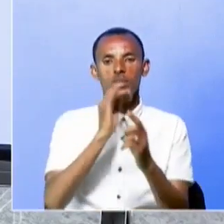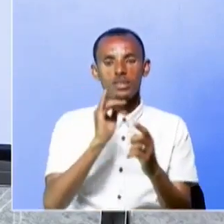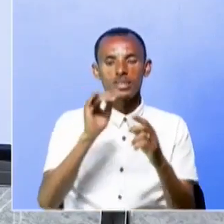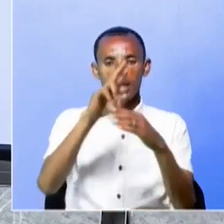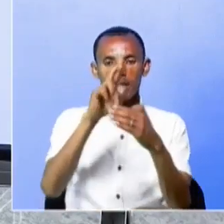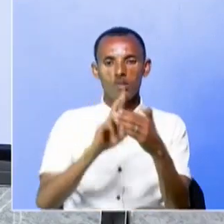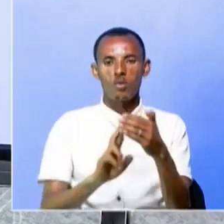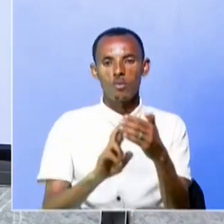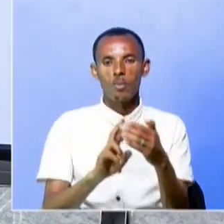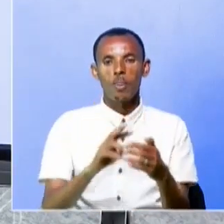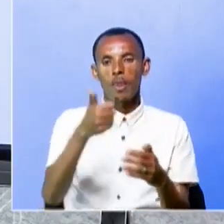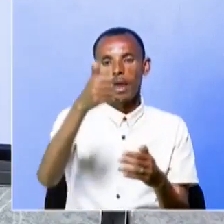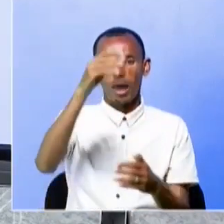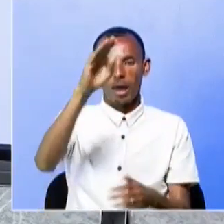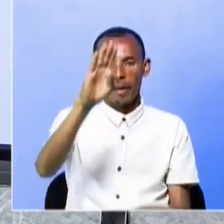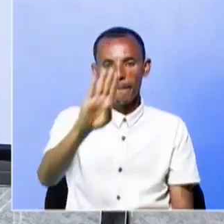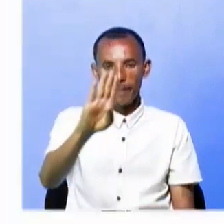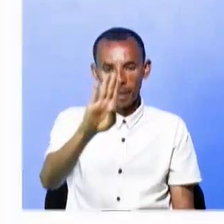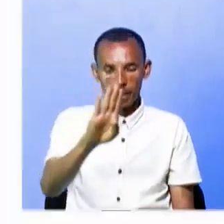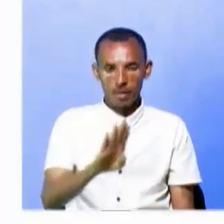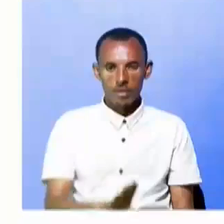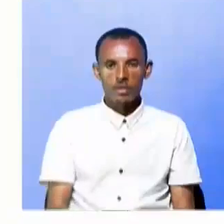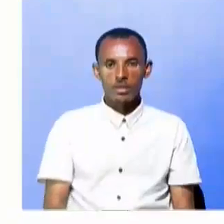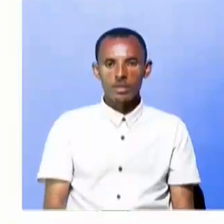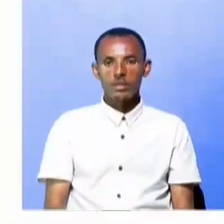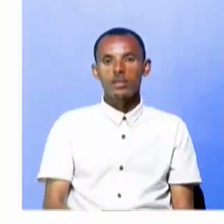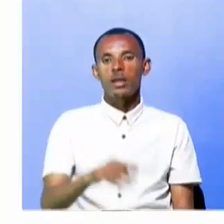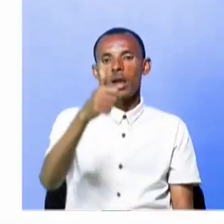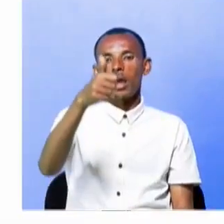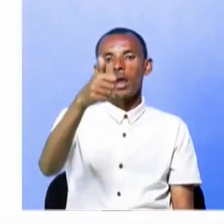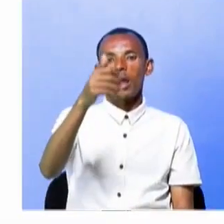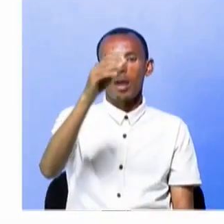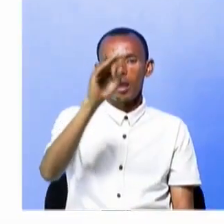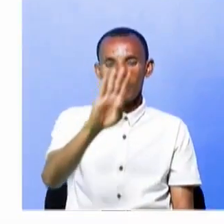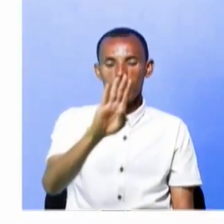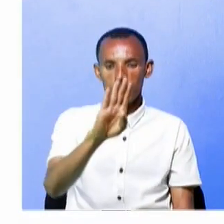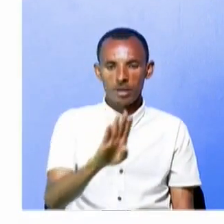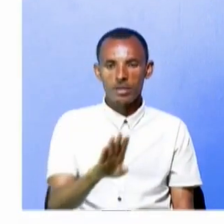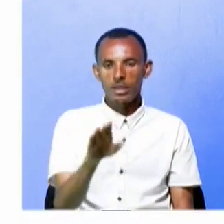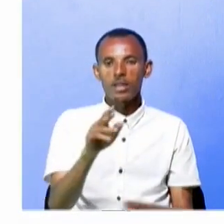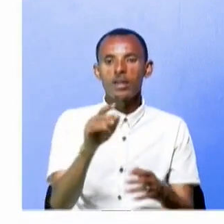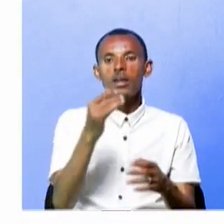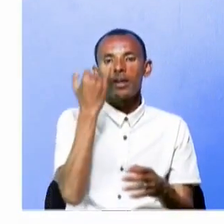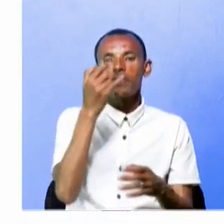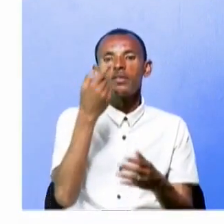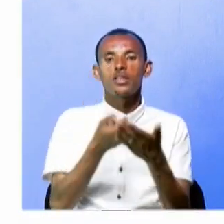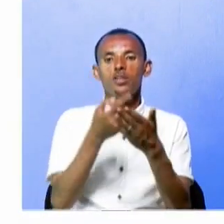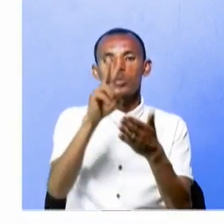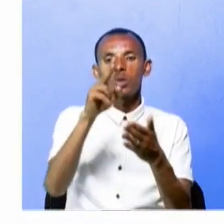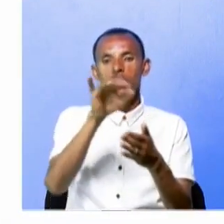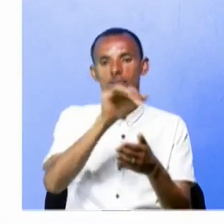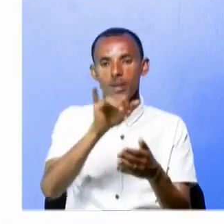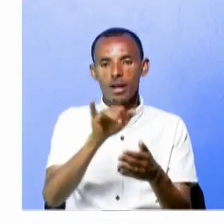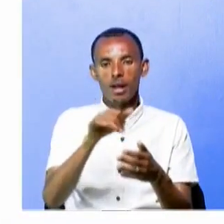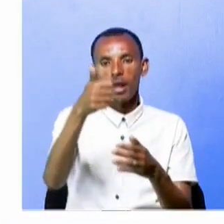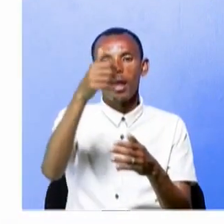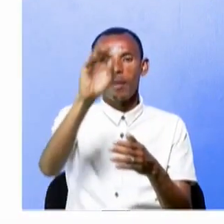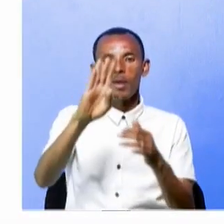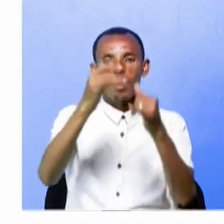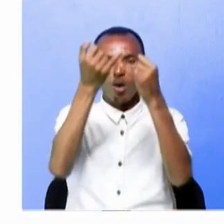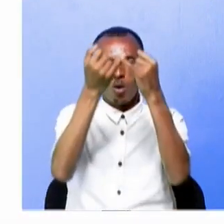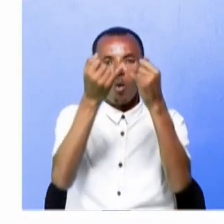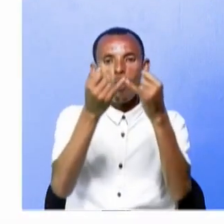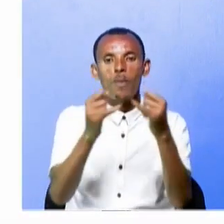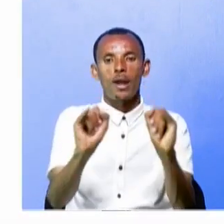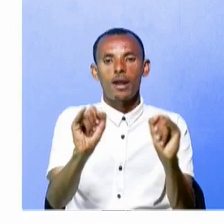ratio of AB. Okay, you can take AB, if these two are similar, AB over